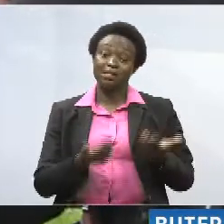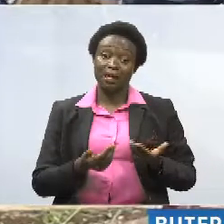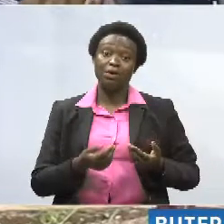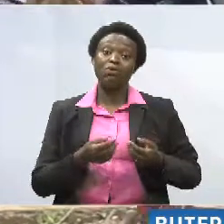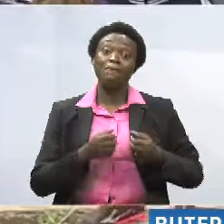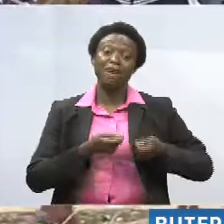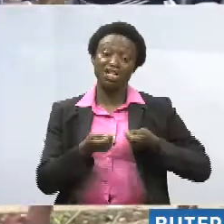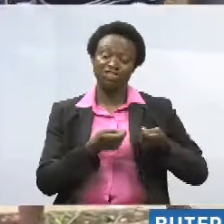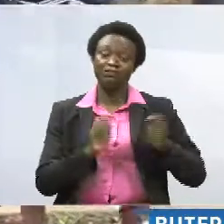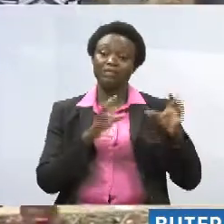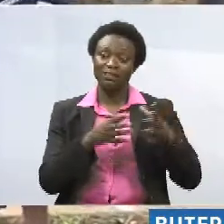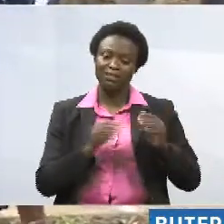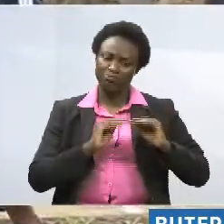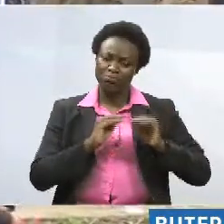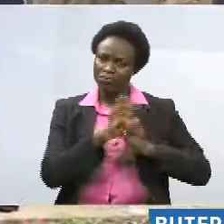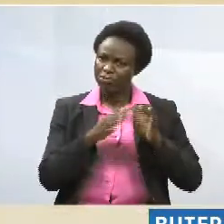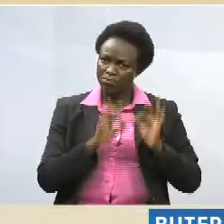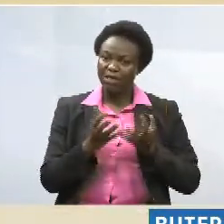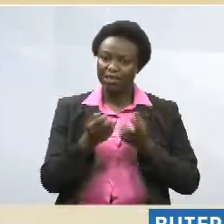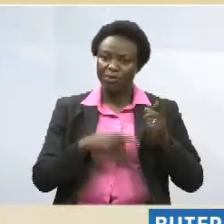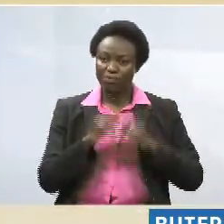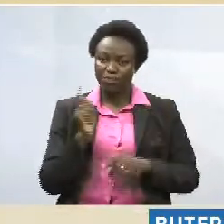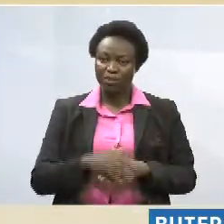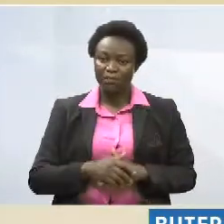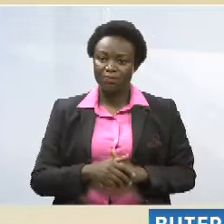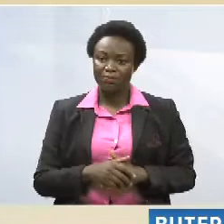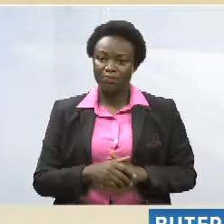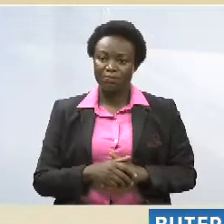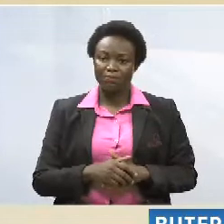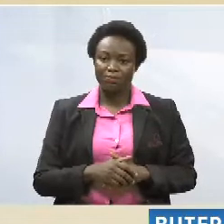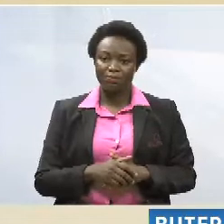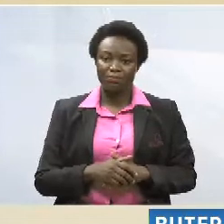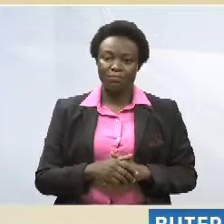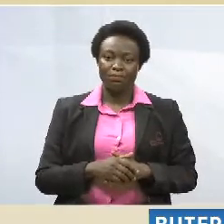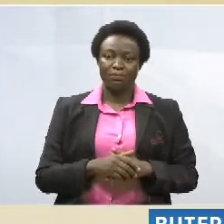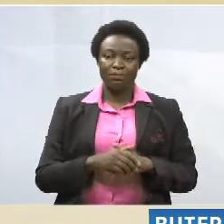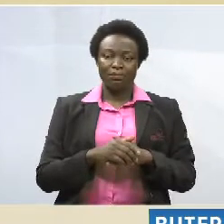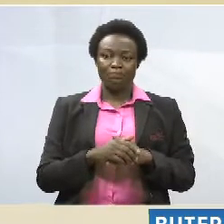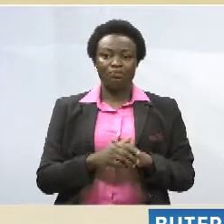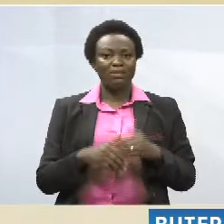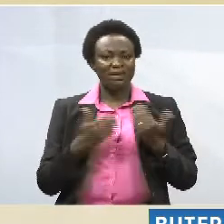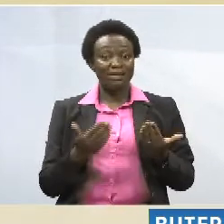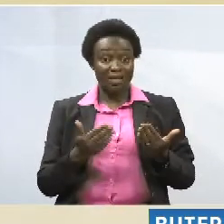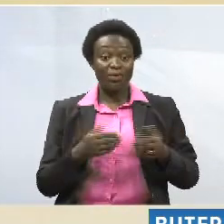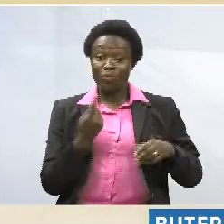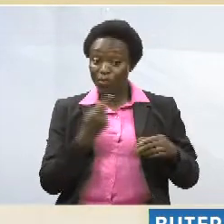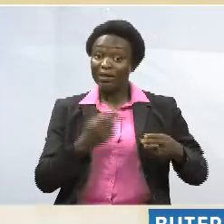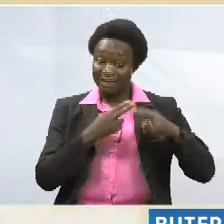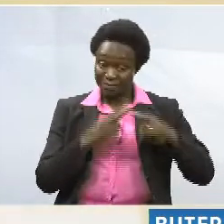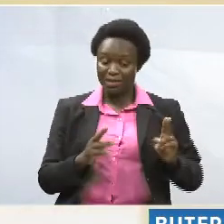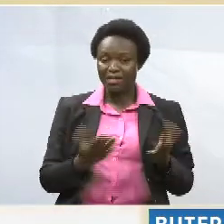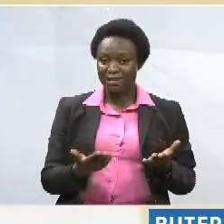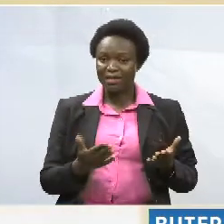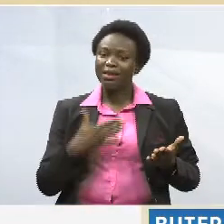bulungi era nti babasuubira mu buwanguzi bwokka. Gano gakyali mabaga. Bwe nyinza okugamba